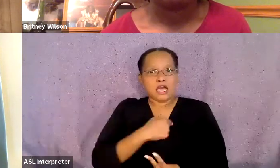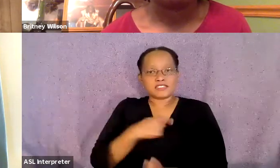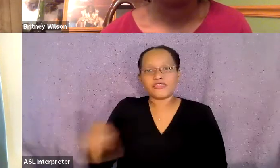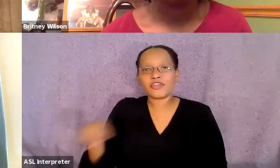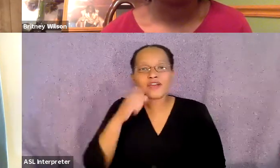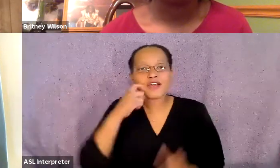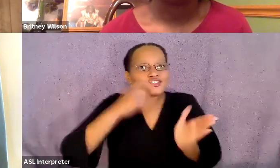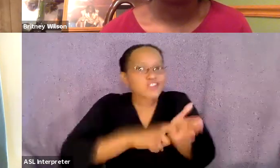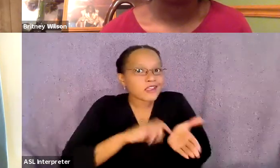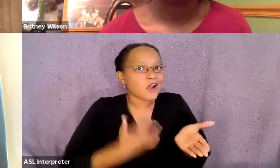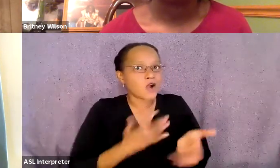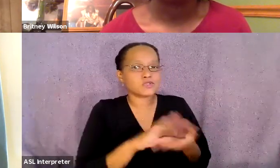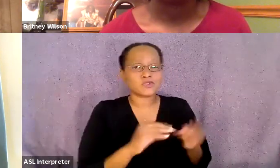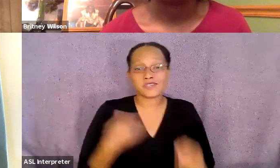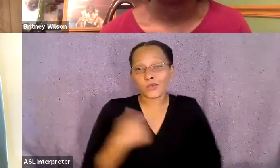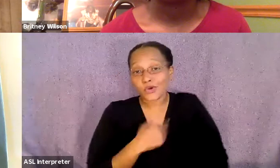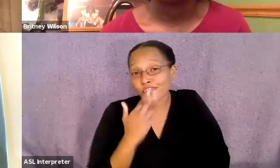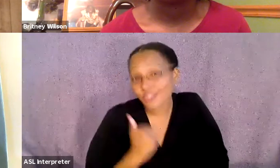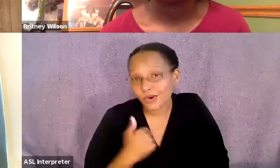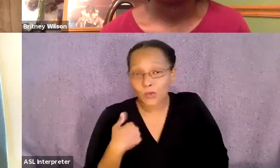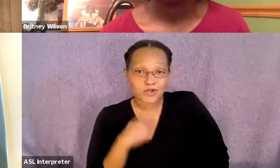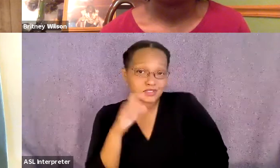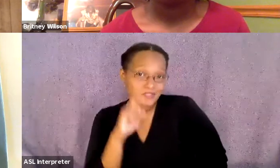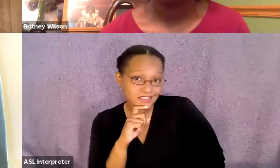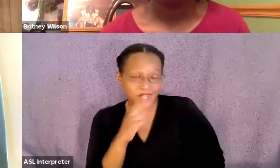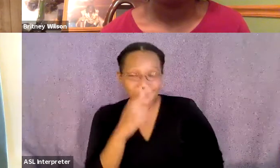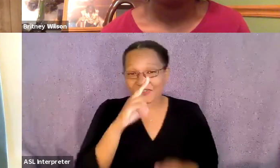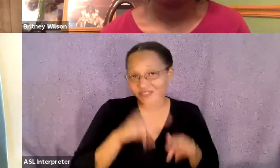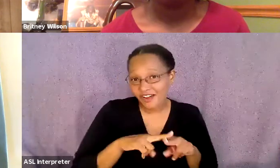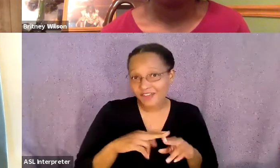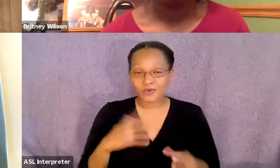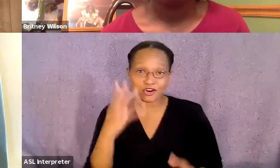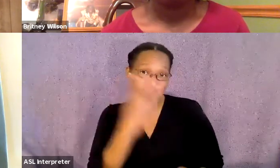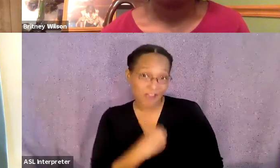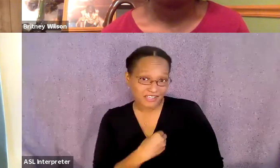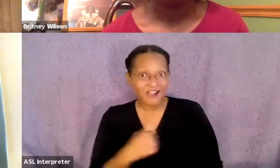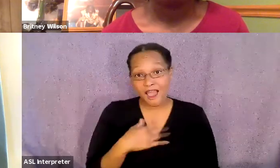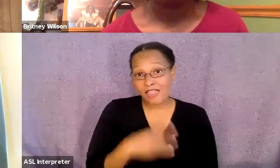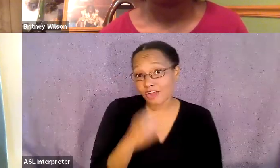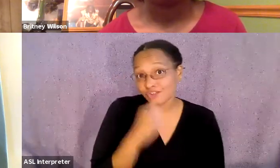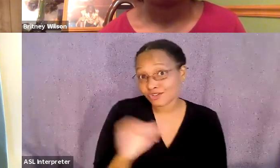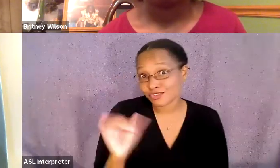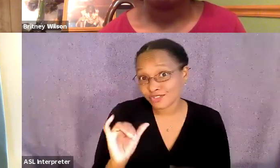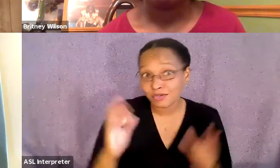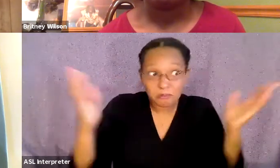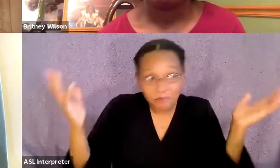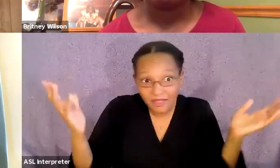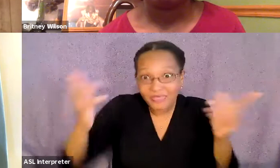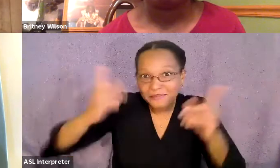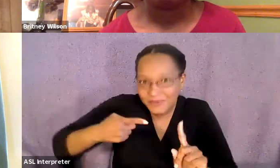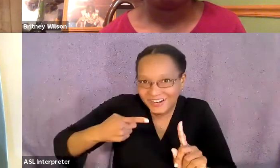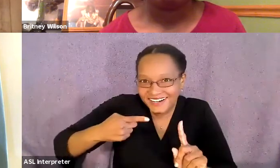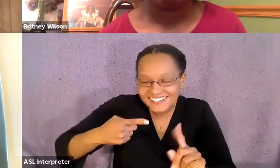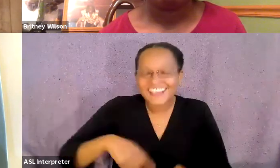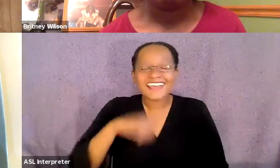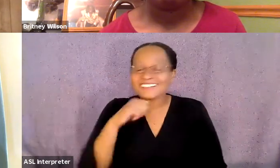cute and sexy and fun and attractive. Like, I like girls too, but the point is that it's not the